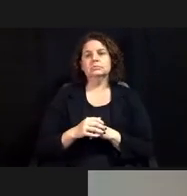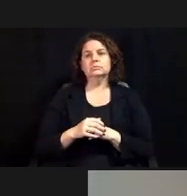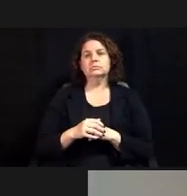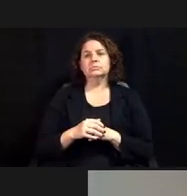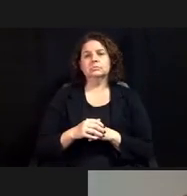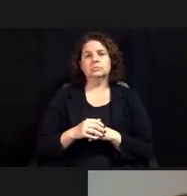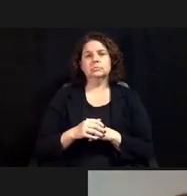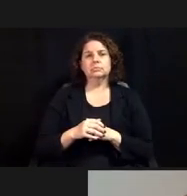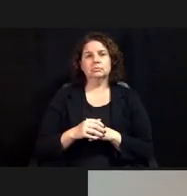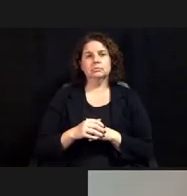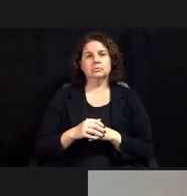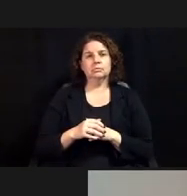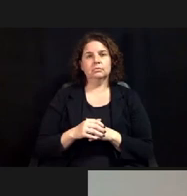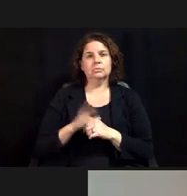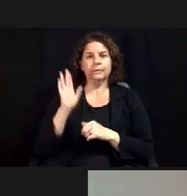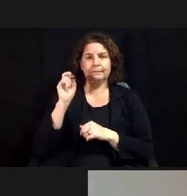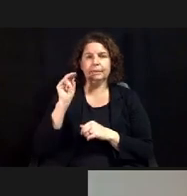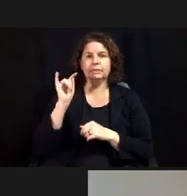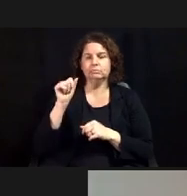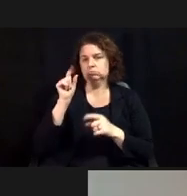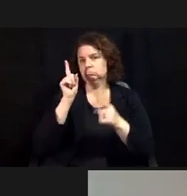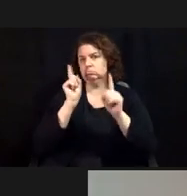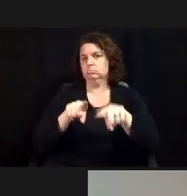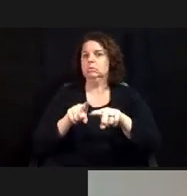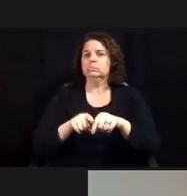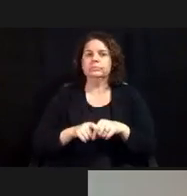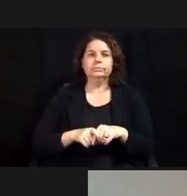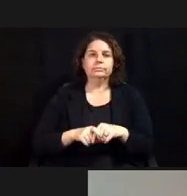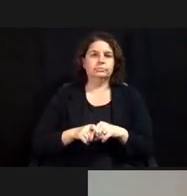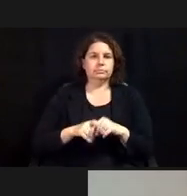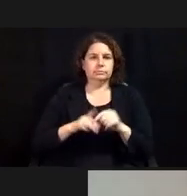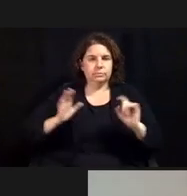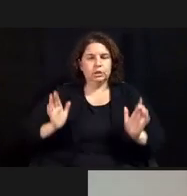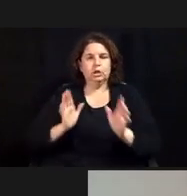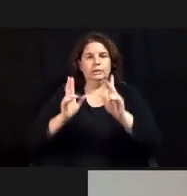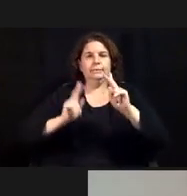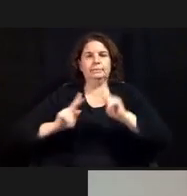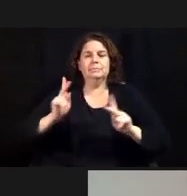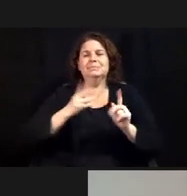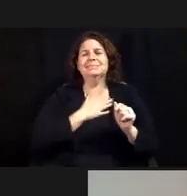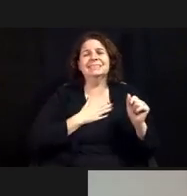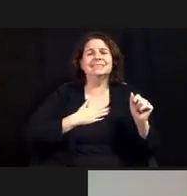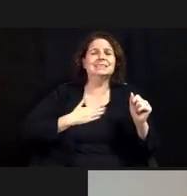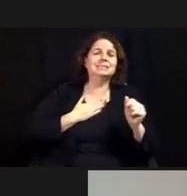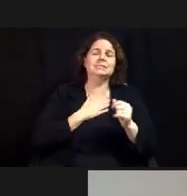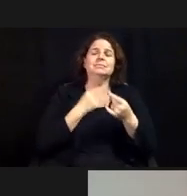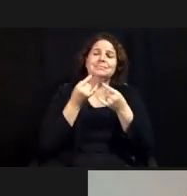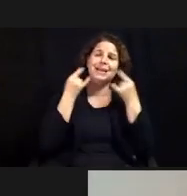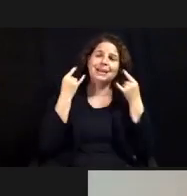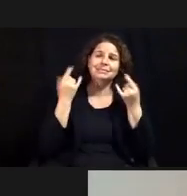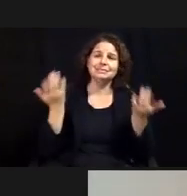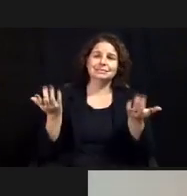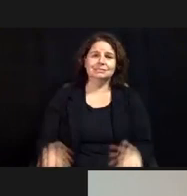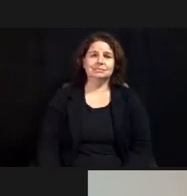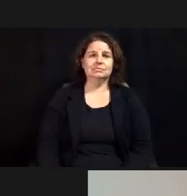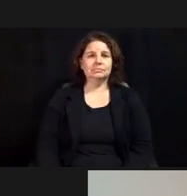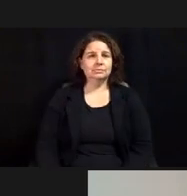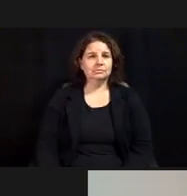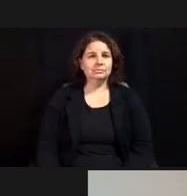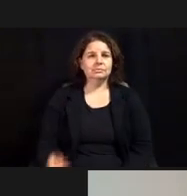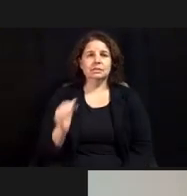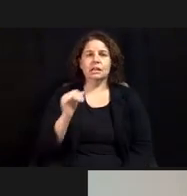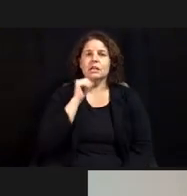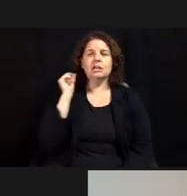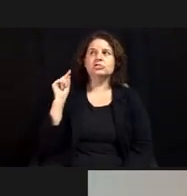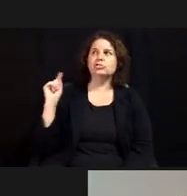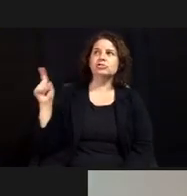I really want to encourage people, please wear your face coverings. I mean, it's not just physically in terms of us trying